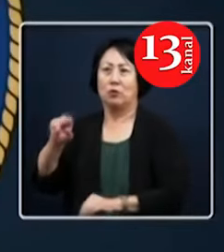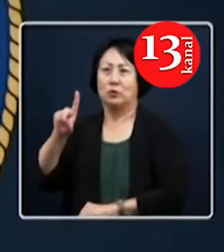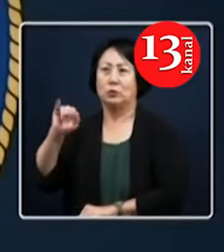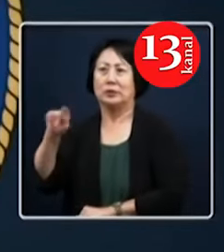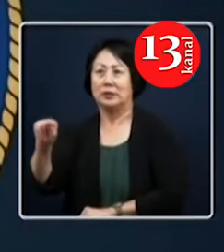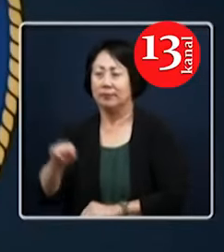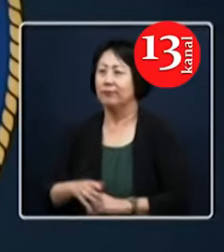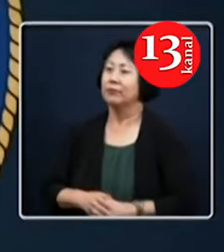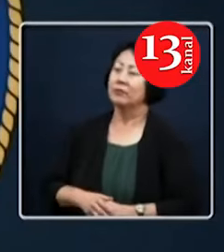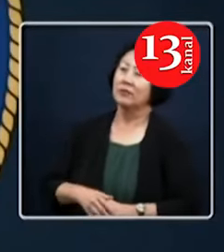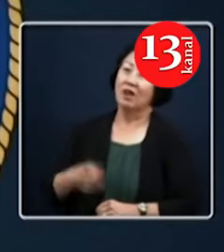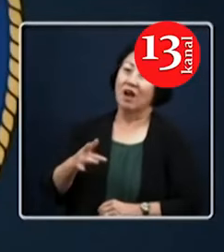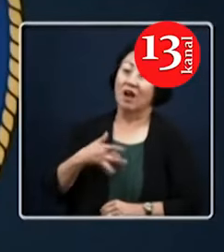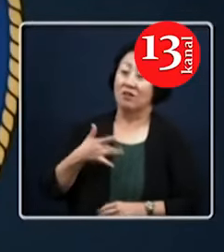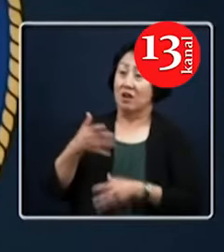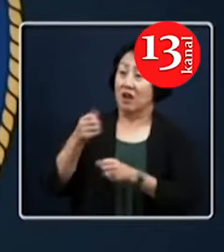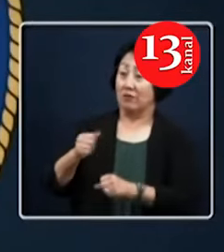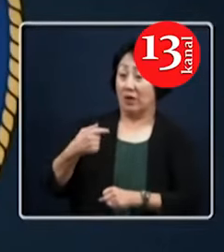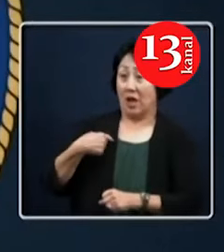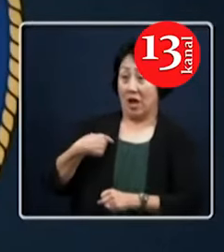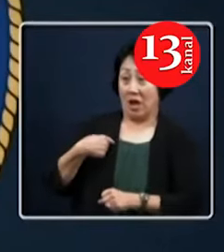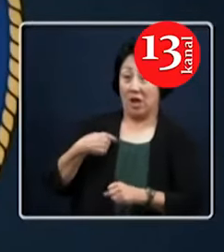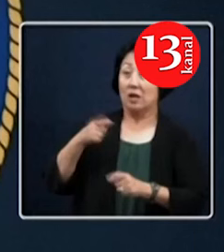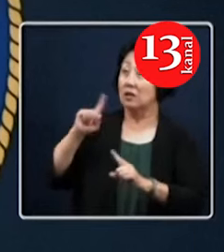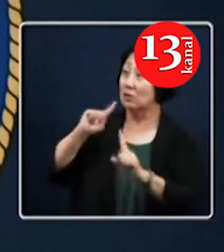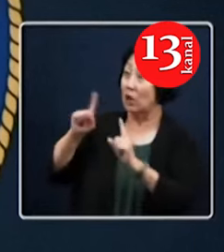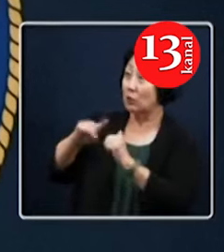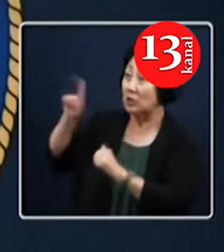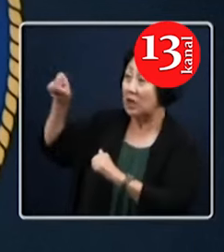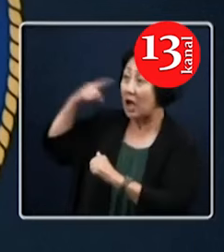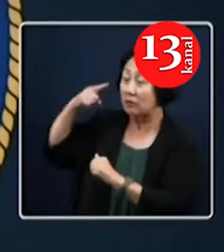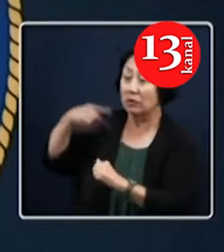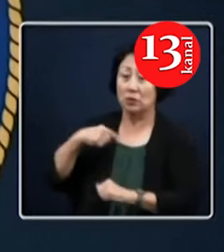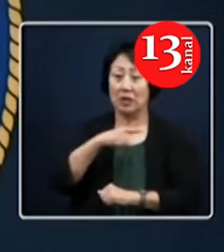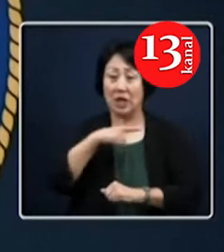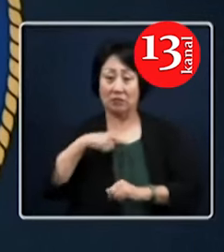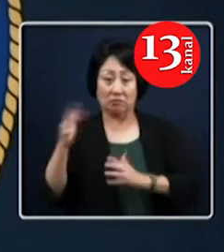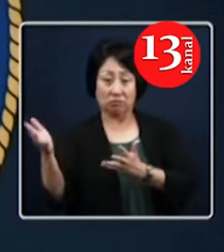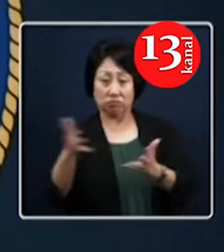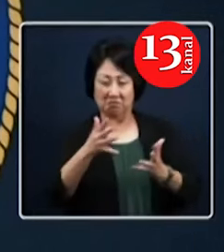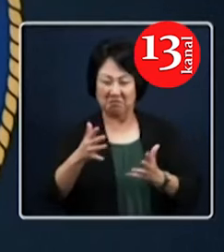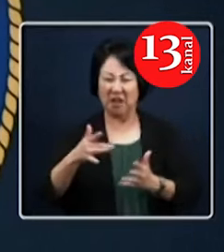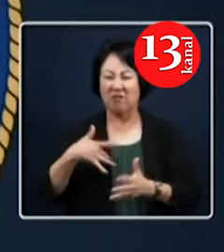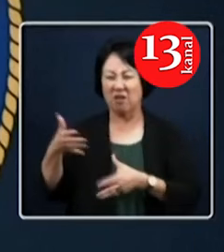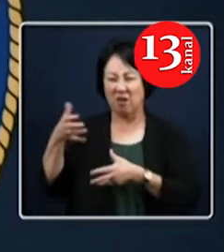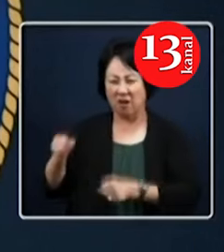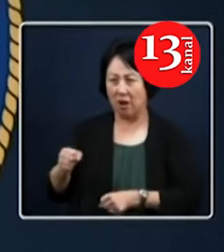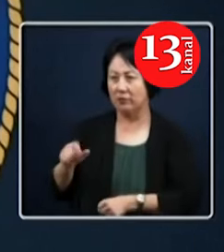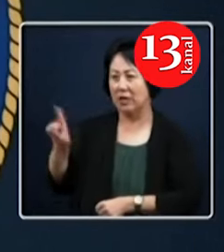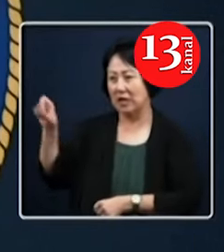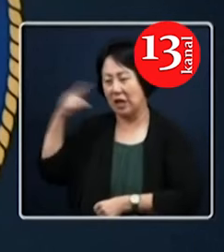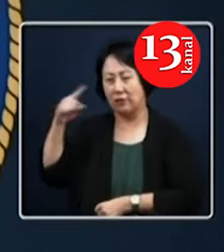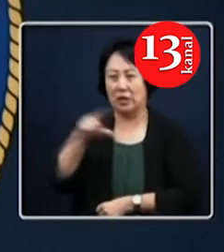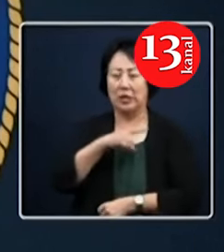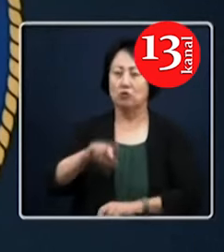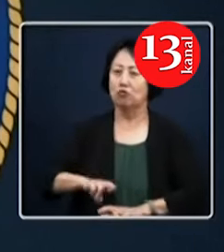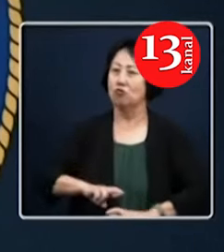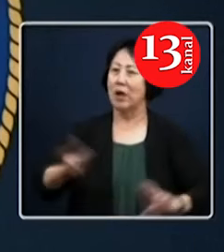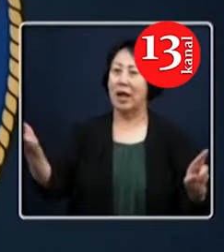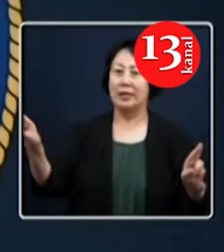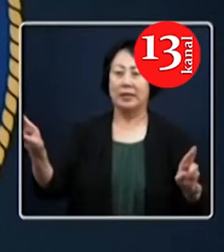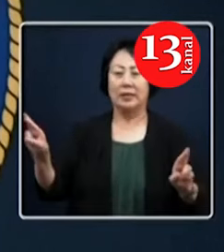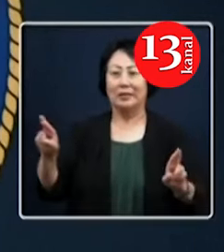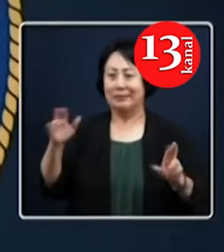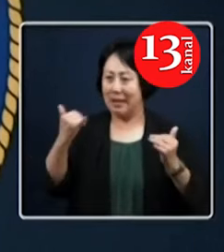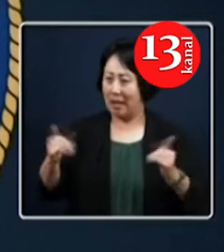news conference in Honolulu. "We have an obligation to every person in Hawaii to do better and to be better and make sure our